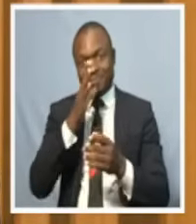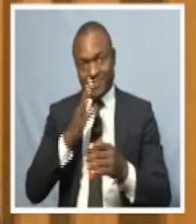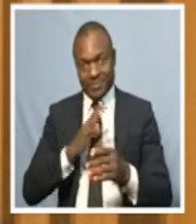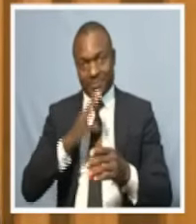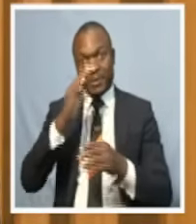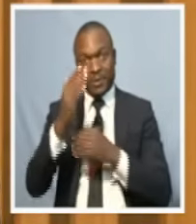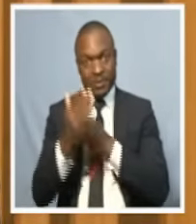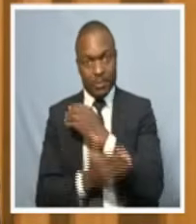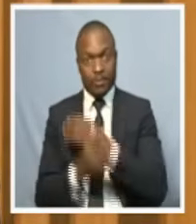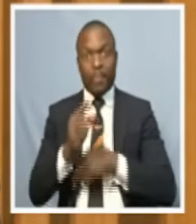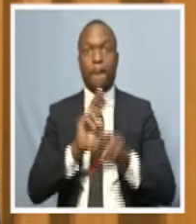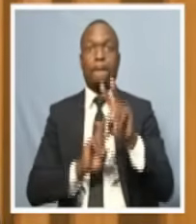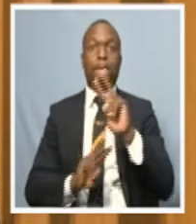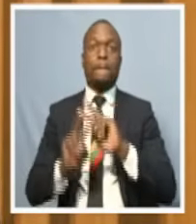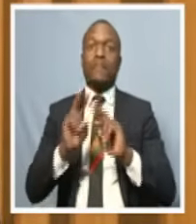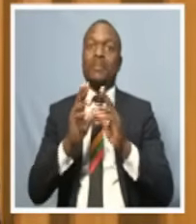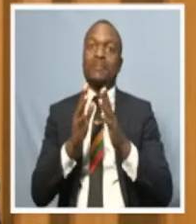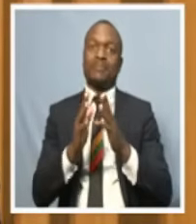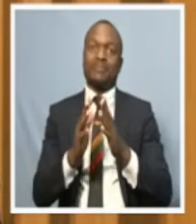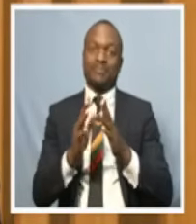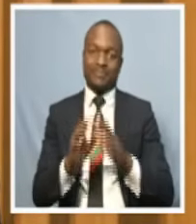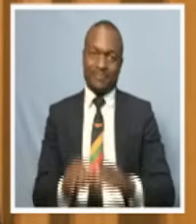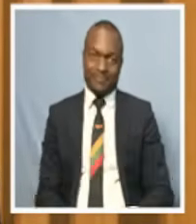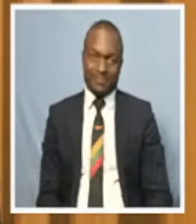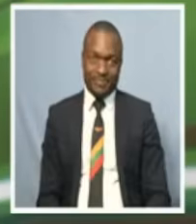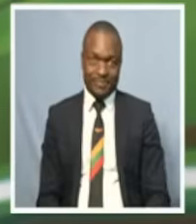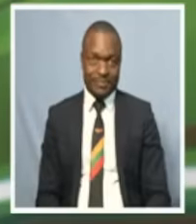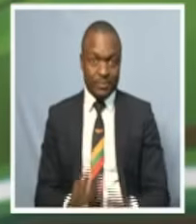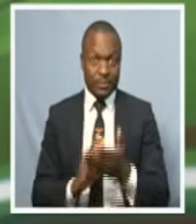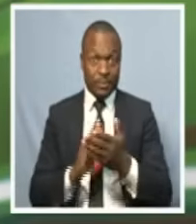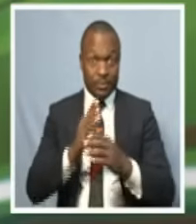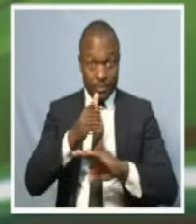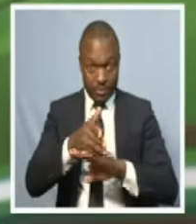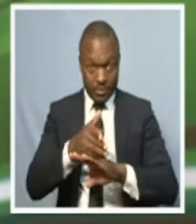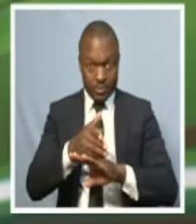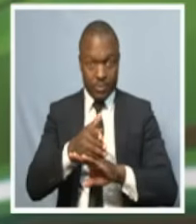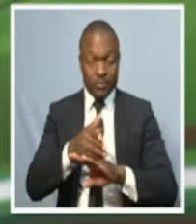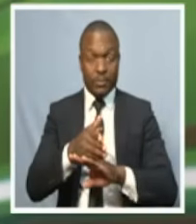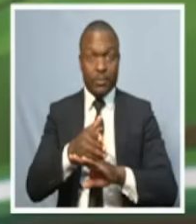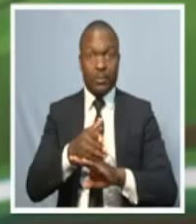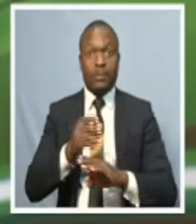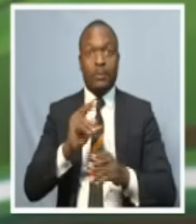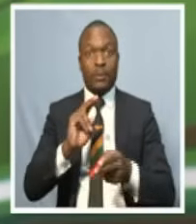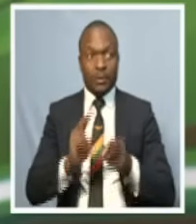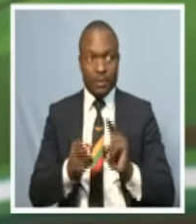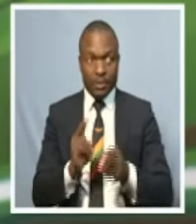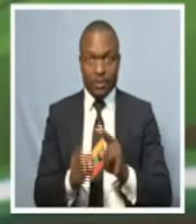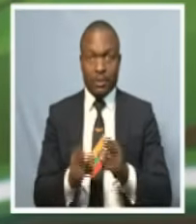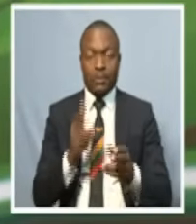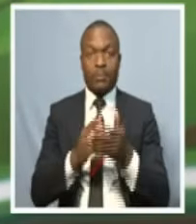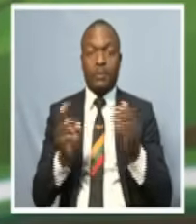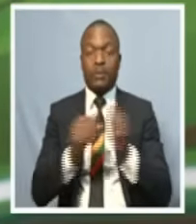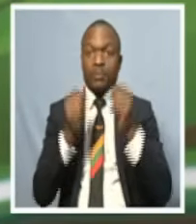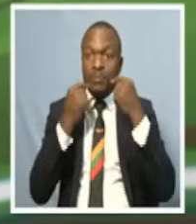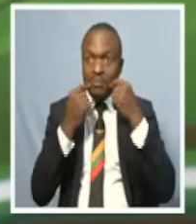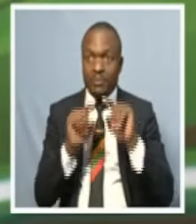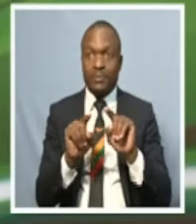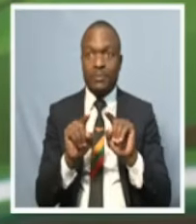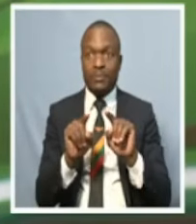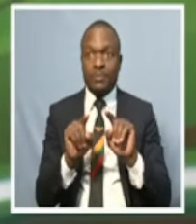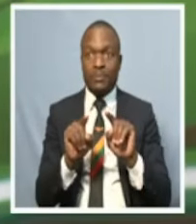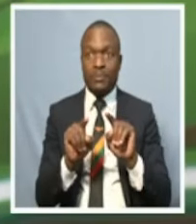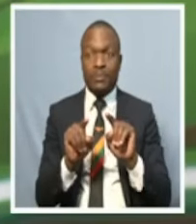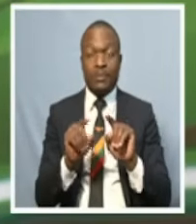warmly welcomed the visitors to the National Assembly. Thereafter, there were some urgent matters without notice that were considered on the floor of the House